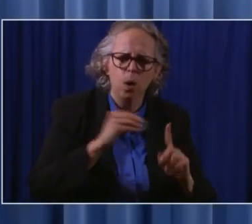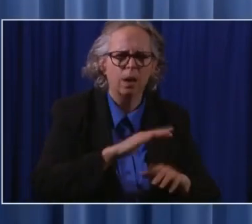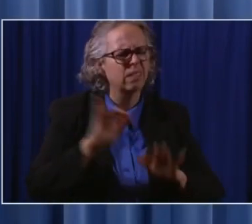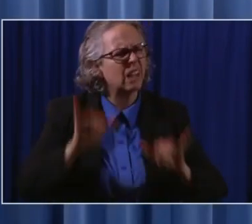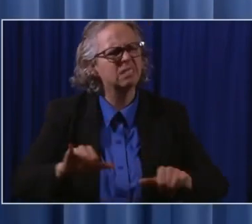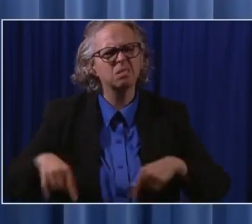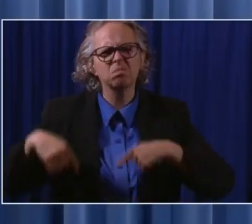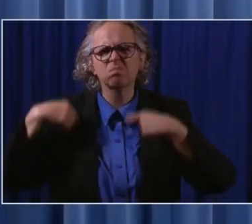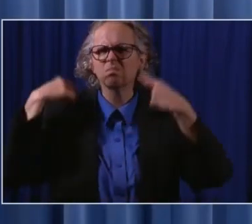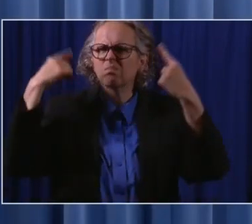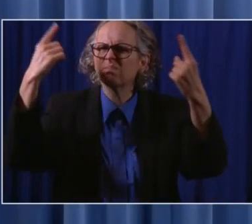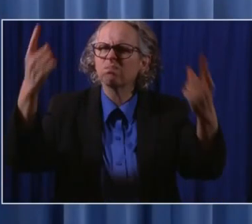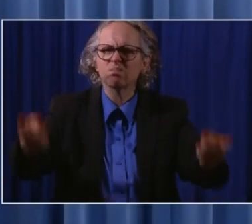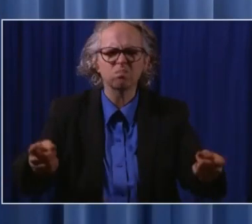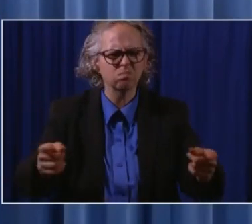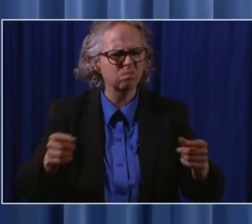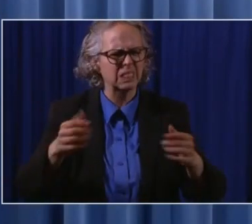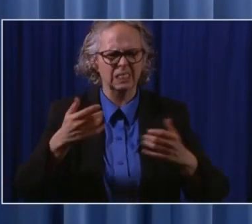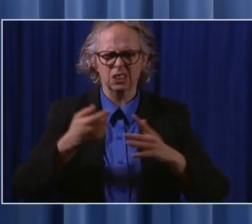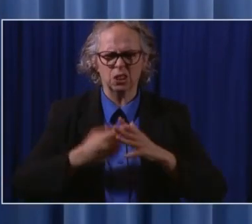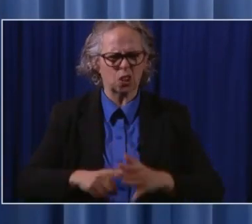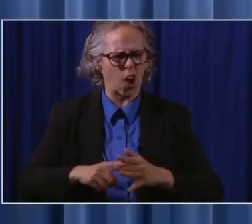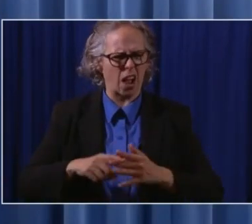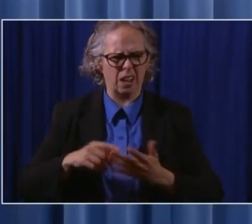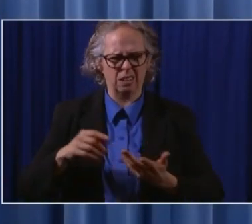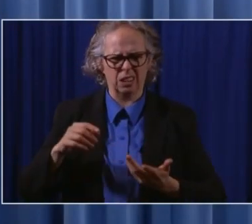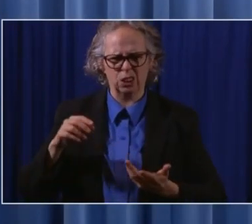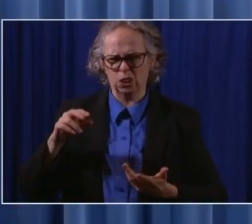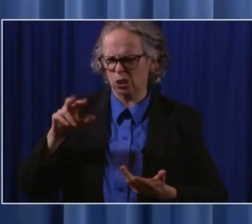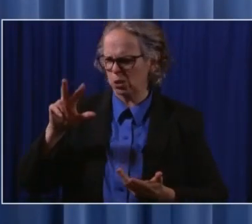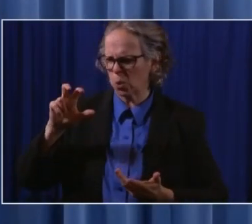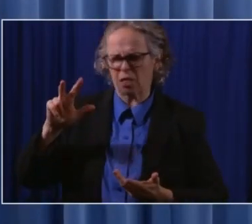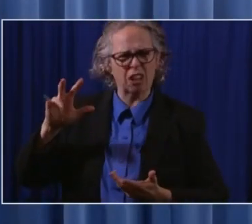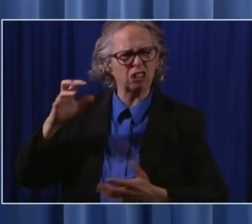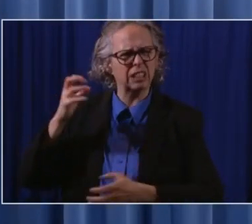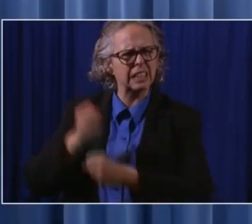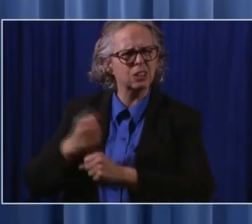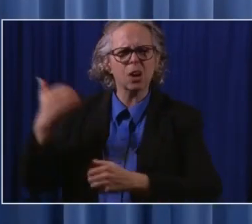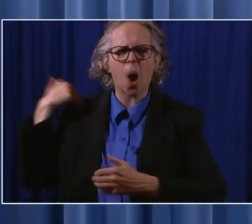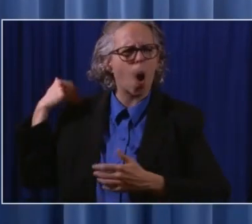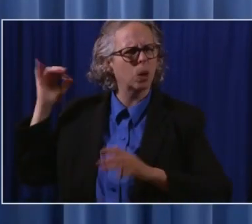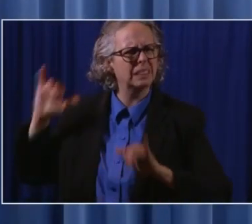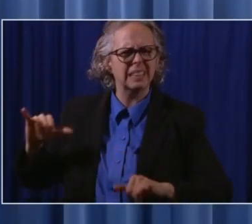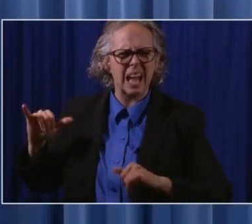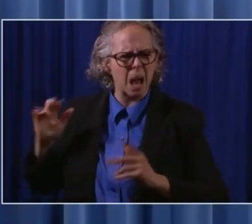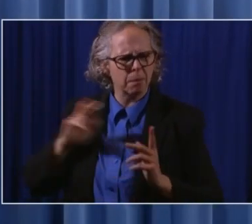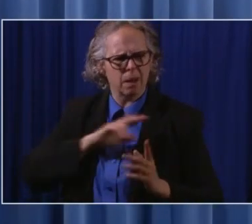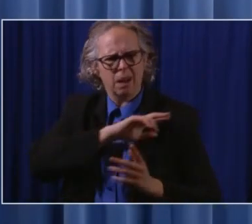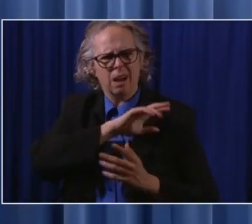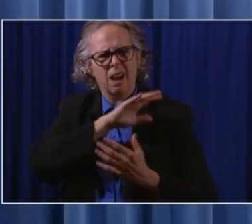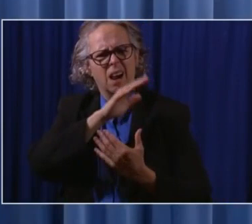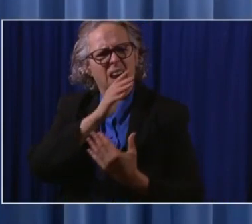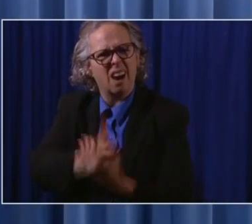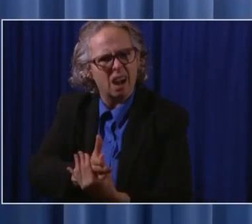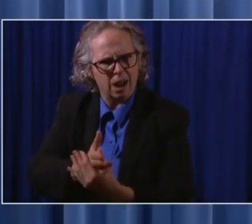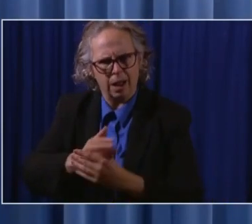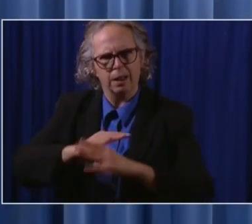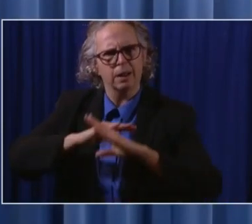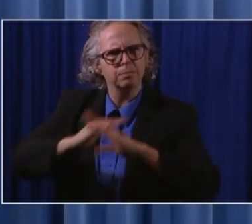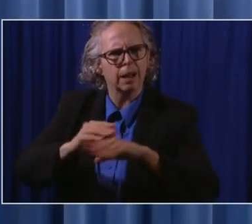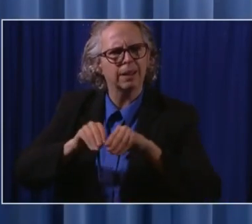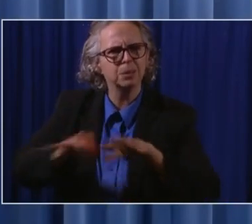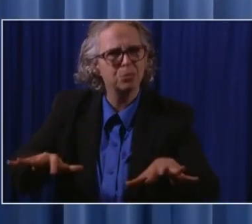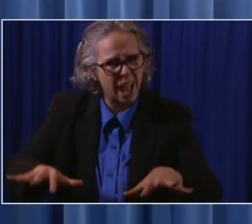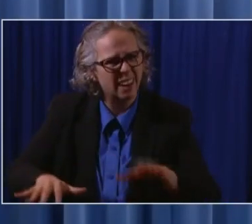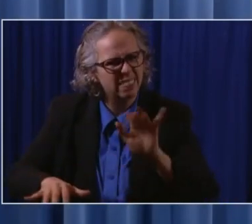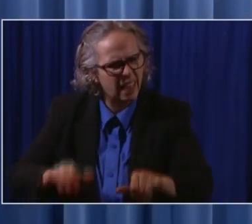back hundreds of years to intersect that. So until the great medical scientists